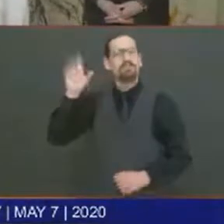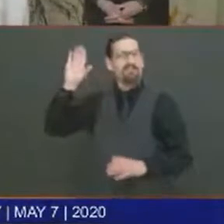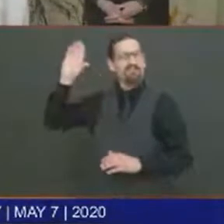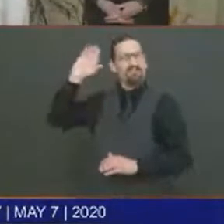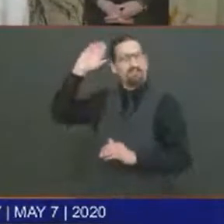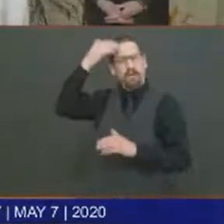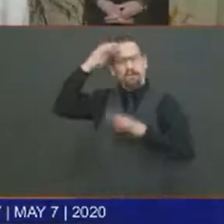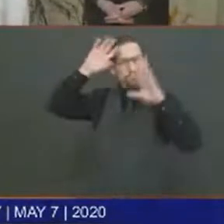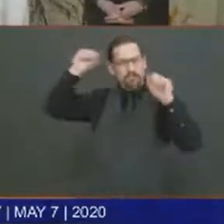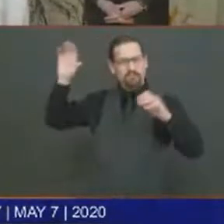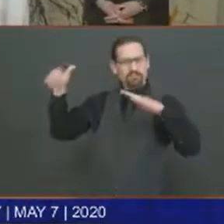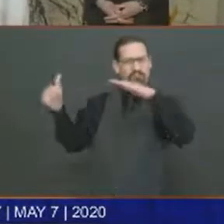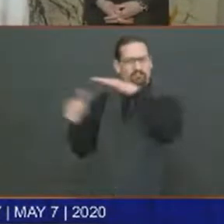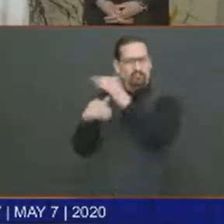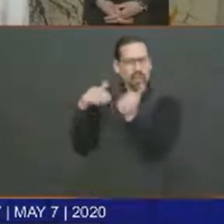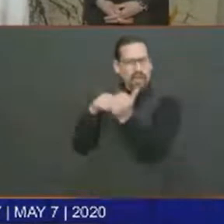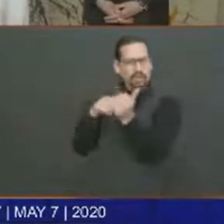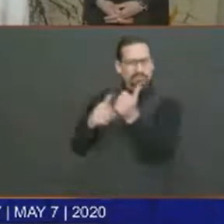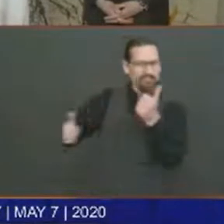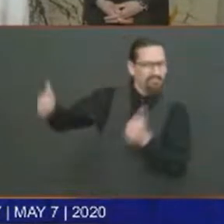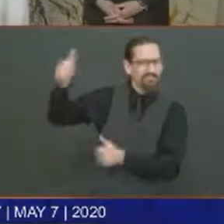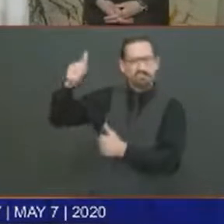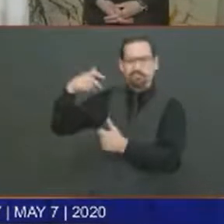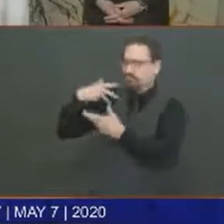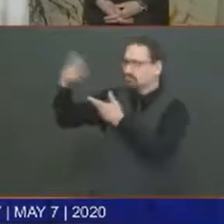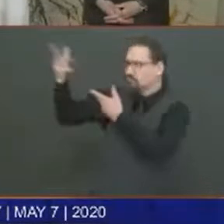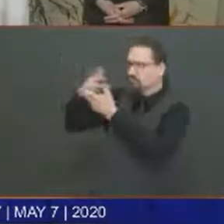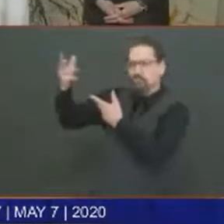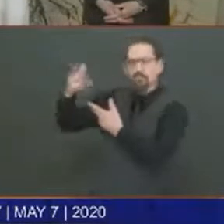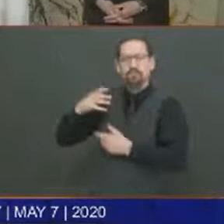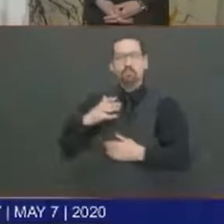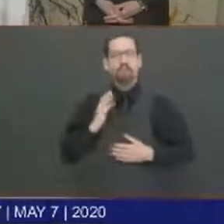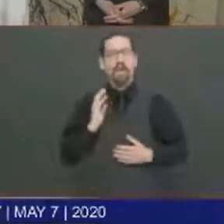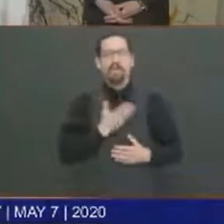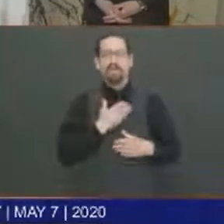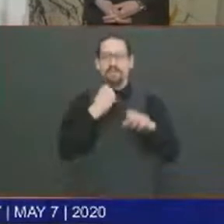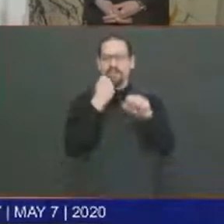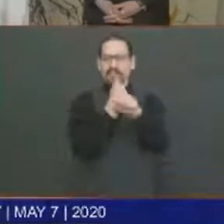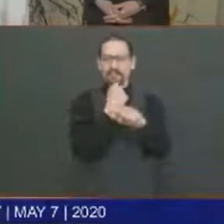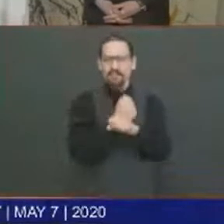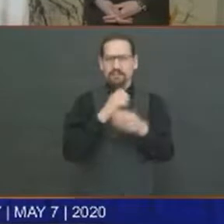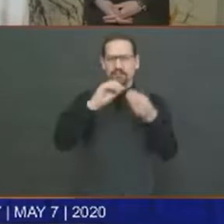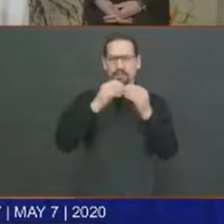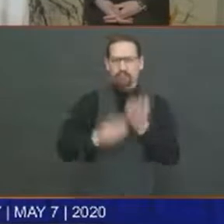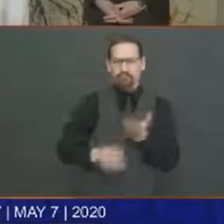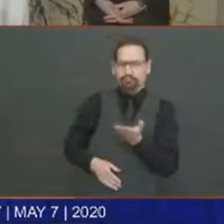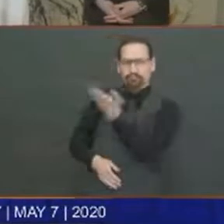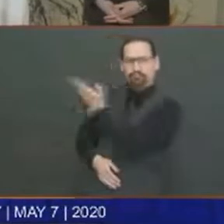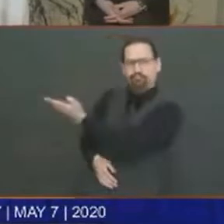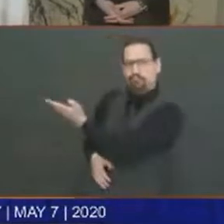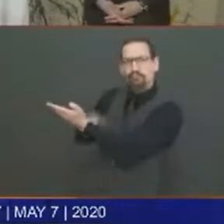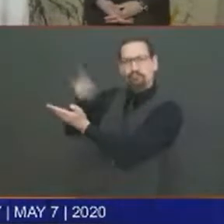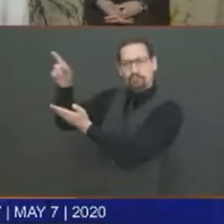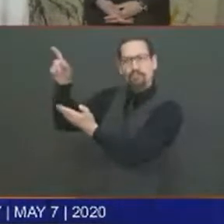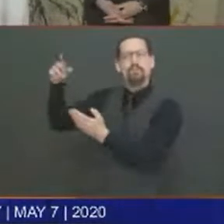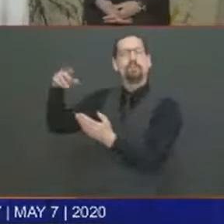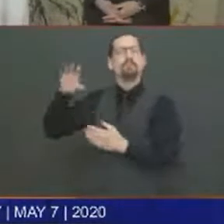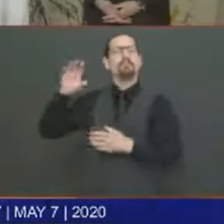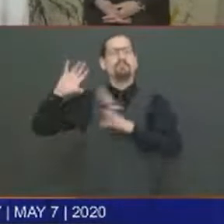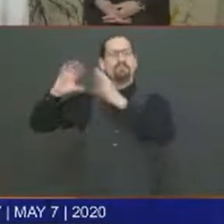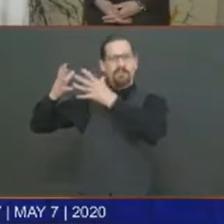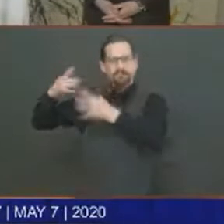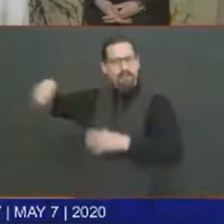she, frankly, was very complimentary on where Rhode Island is with respect to its system, its